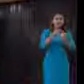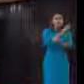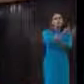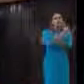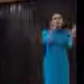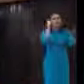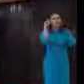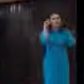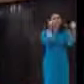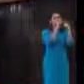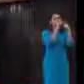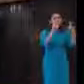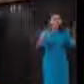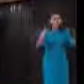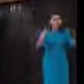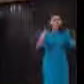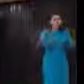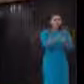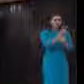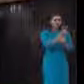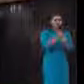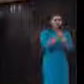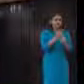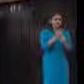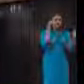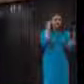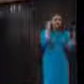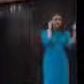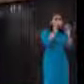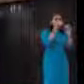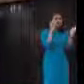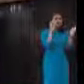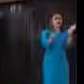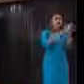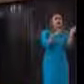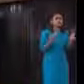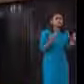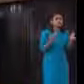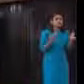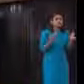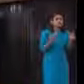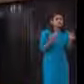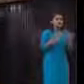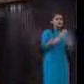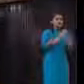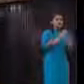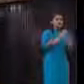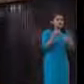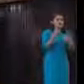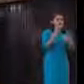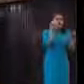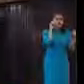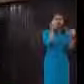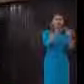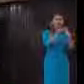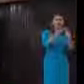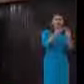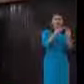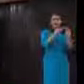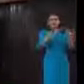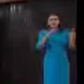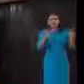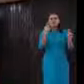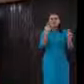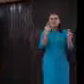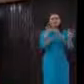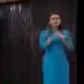agreement, and the agreement, was just that. It was a set of 8 things that